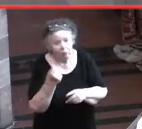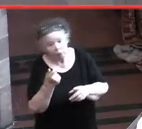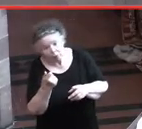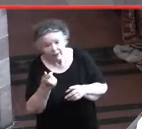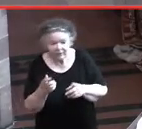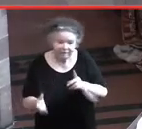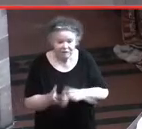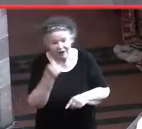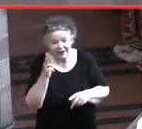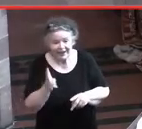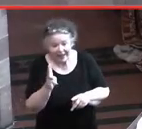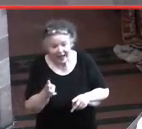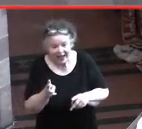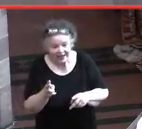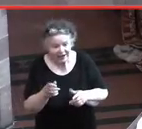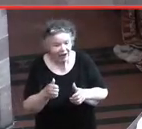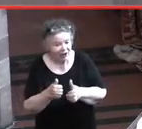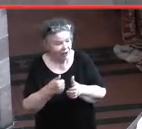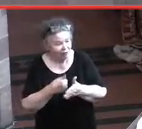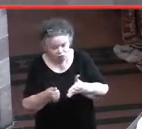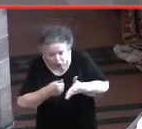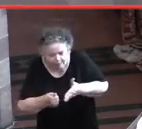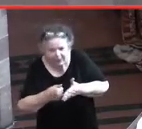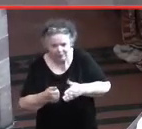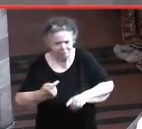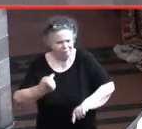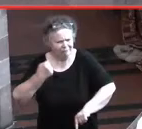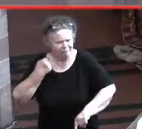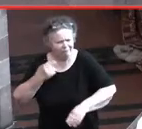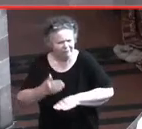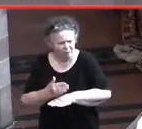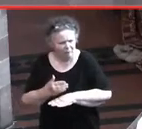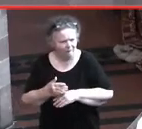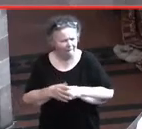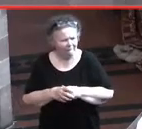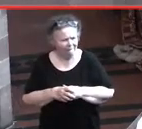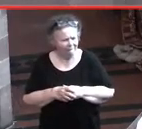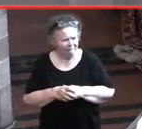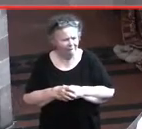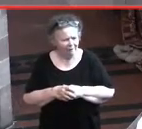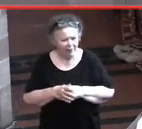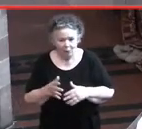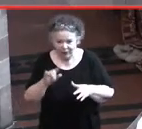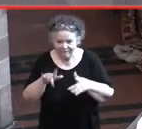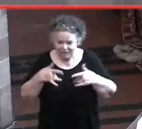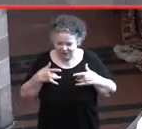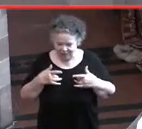hobby. It inspires us to have a go.